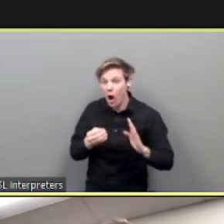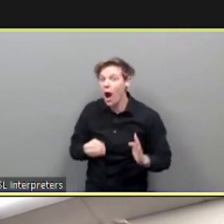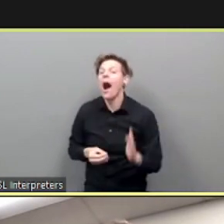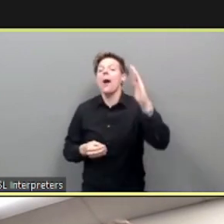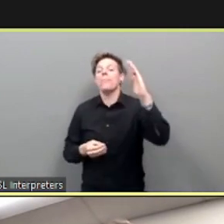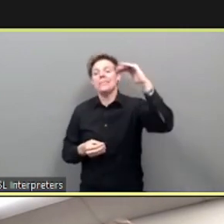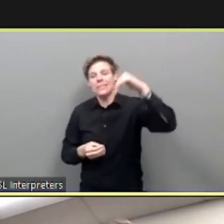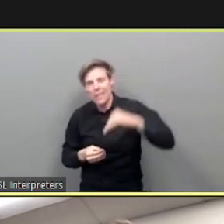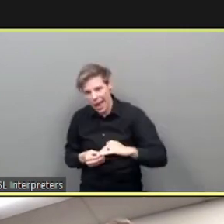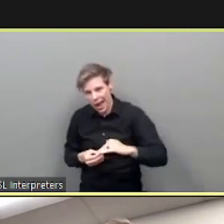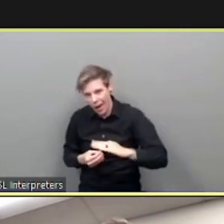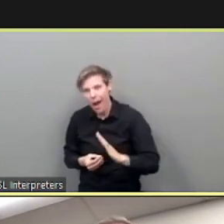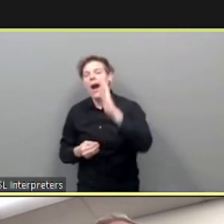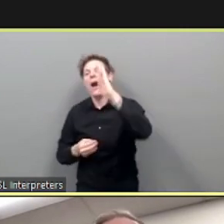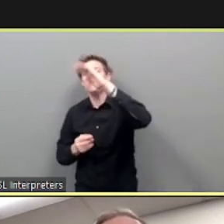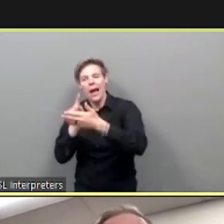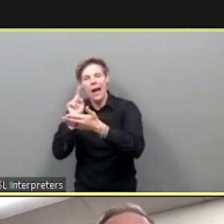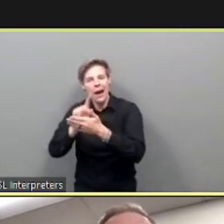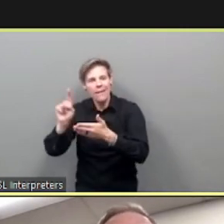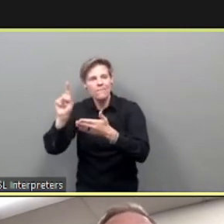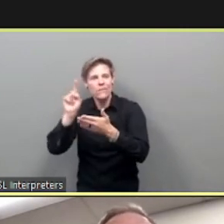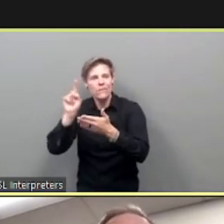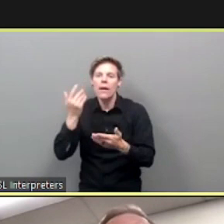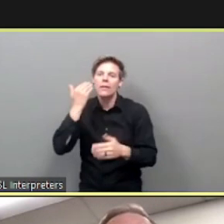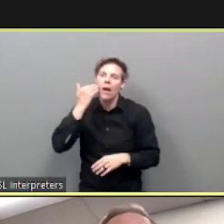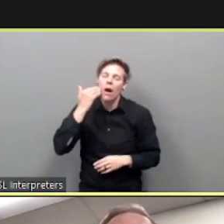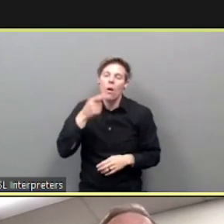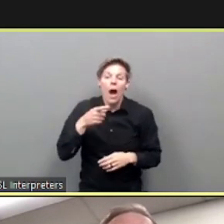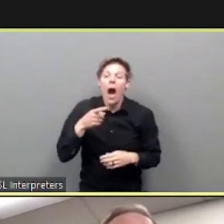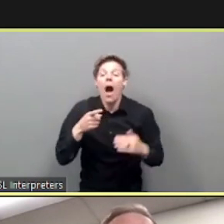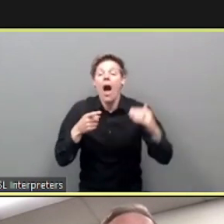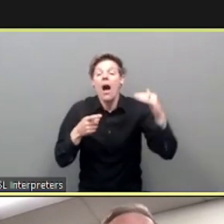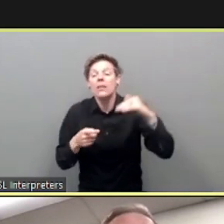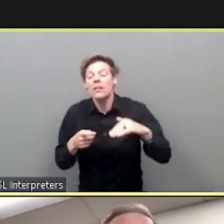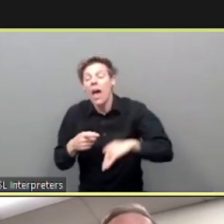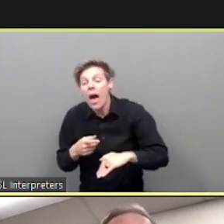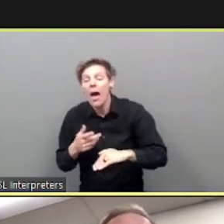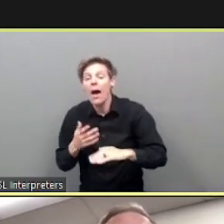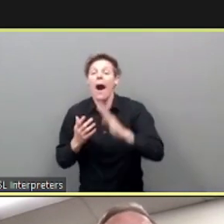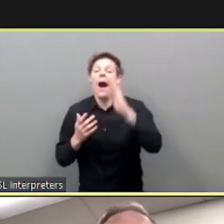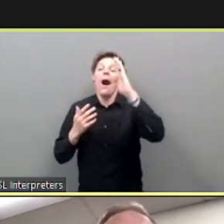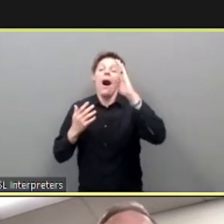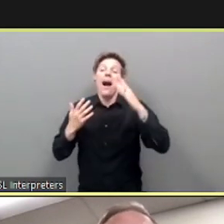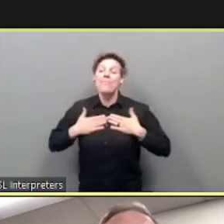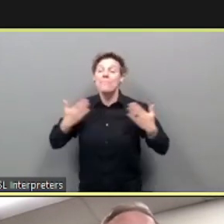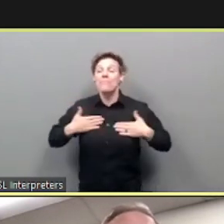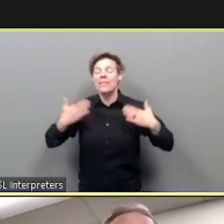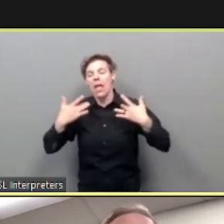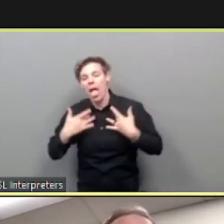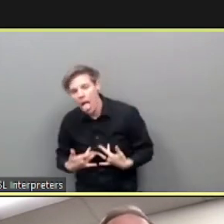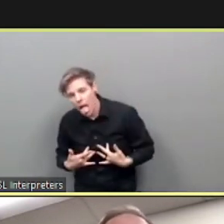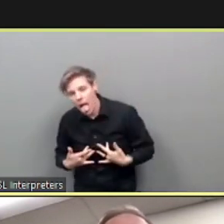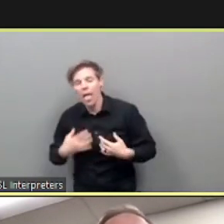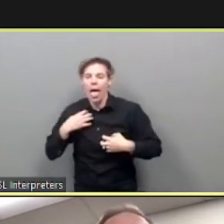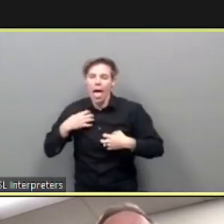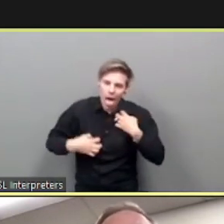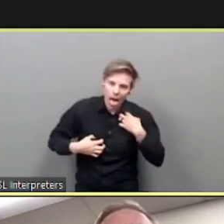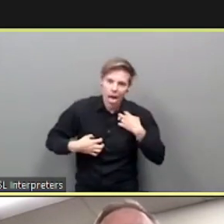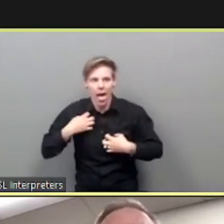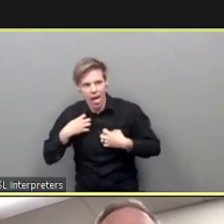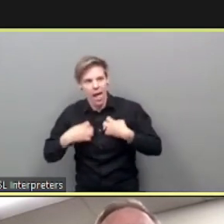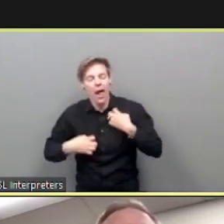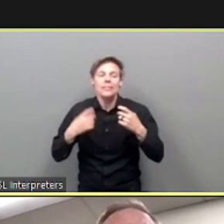people might think are depressing. And it's important to me to celebrate our successes. And we should just all, just for a